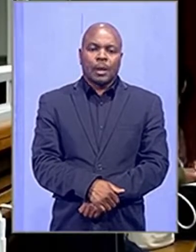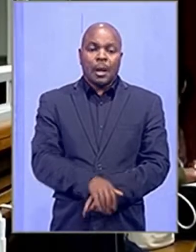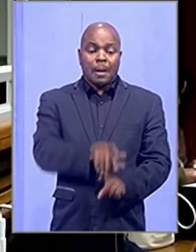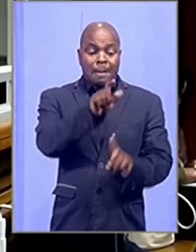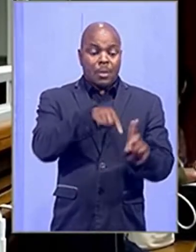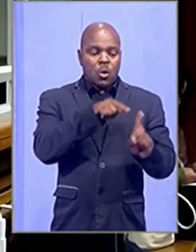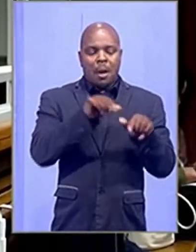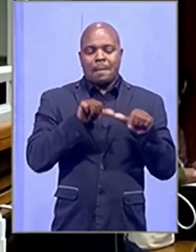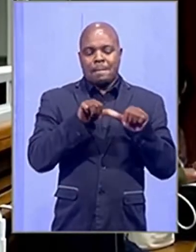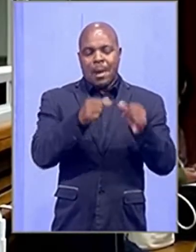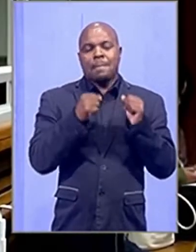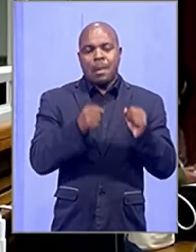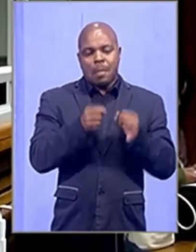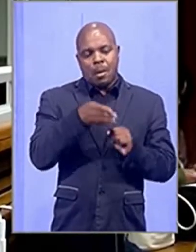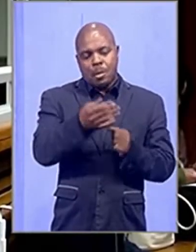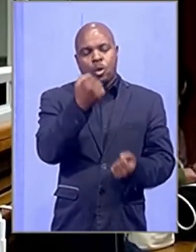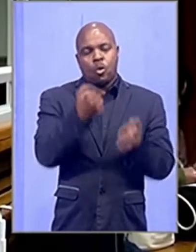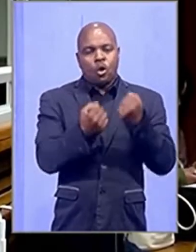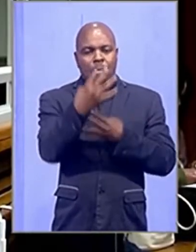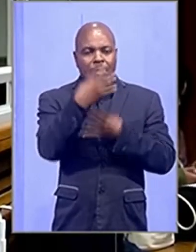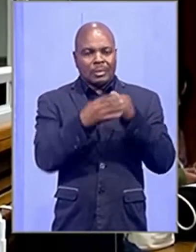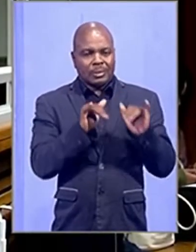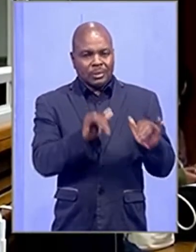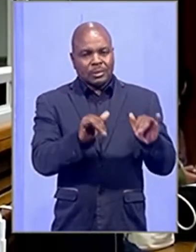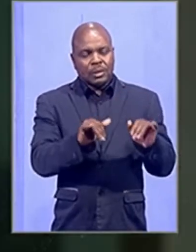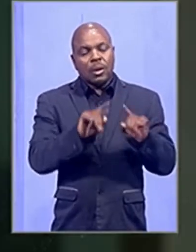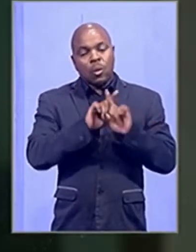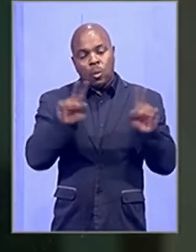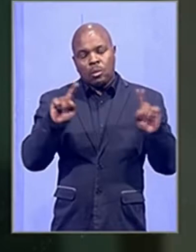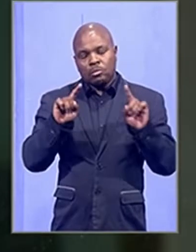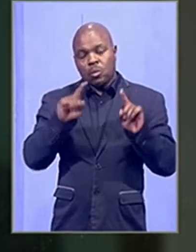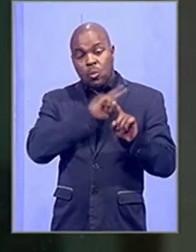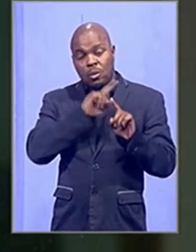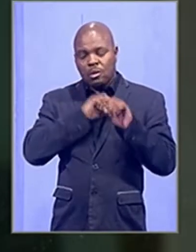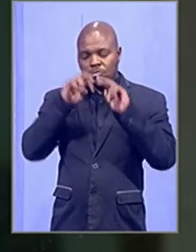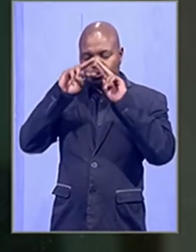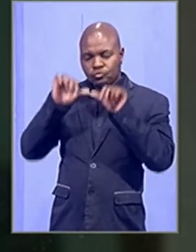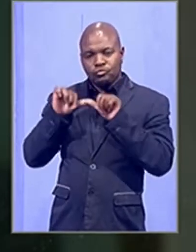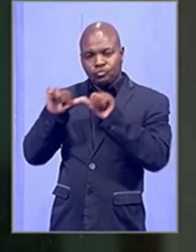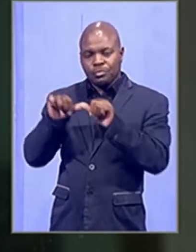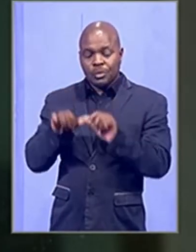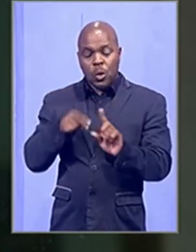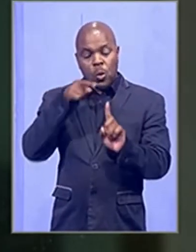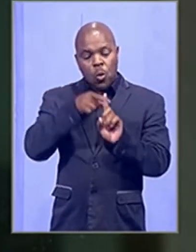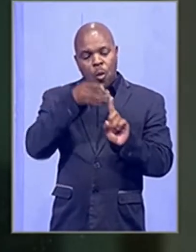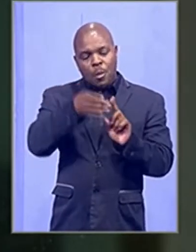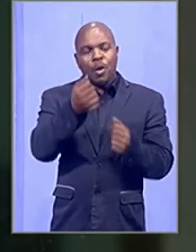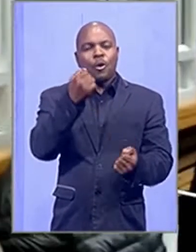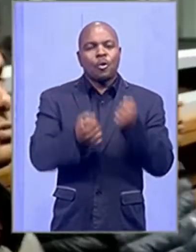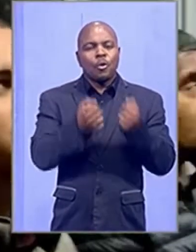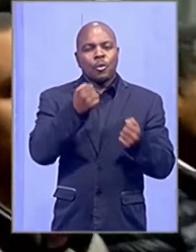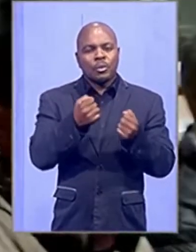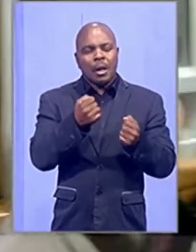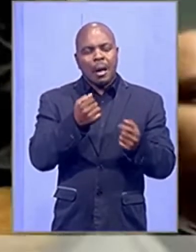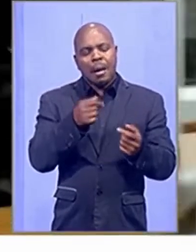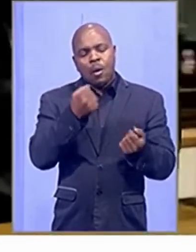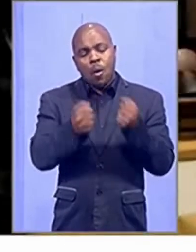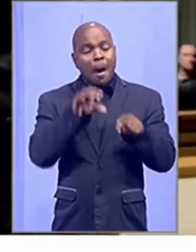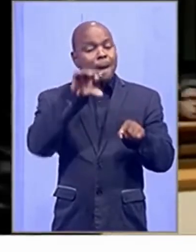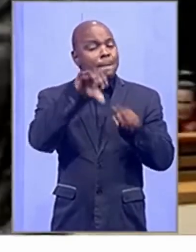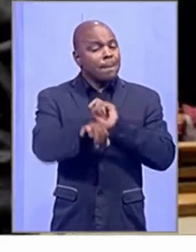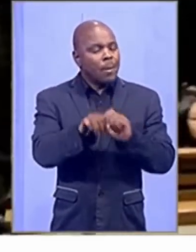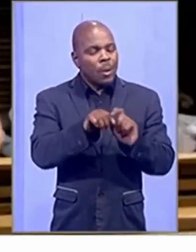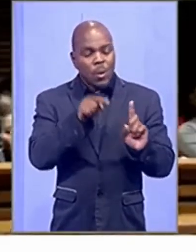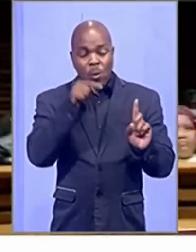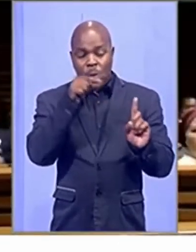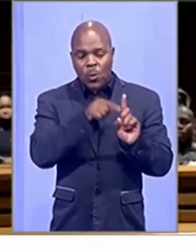Mmelaelwa o tla tswelela go nna kwa kgolegong fa dipatlisiso di ntse di tsweletse. Go tlhageletse kwa kgotlatshekelo gore Mmelaelwa o